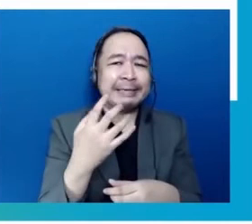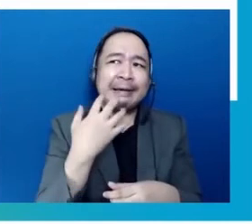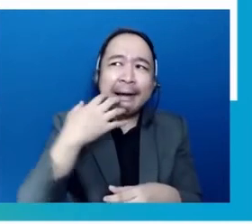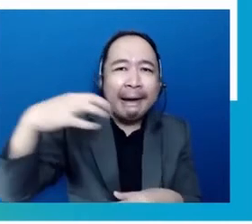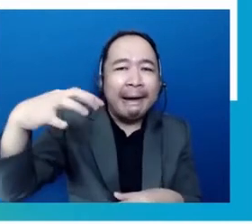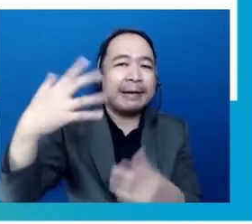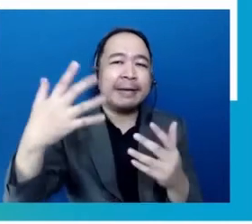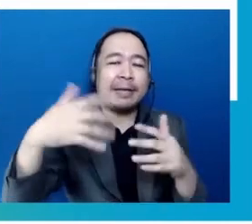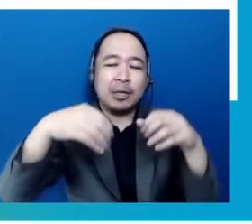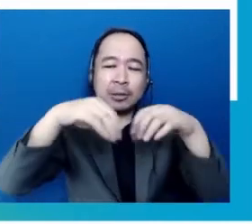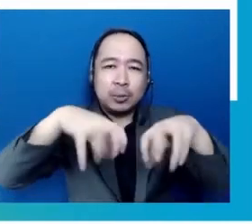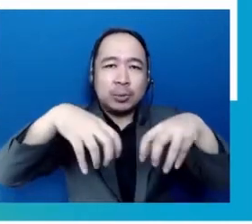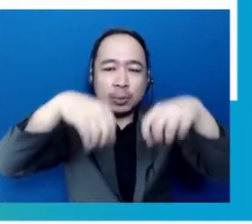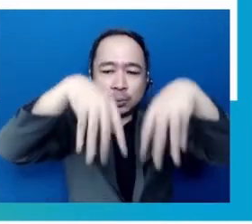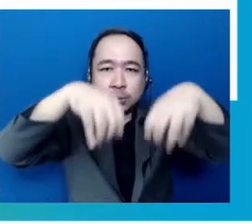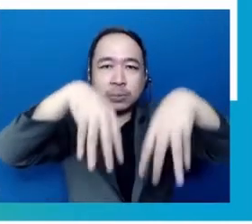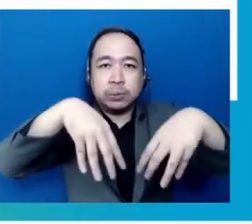as renewable energy sources,